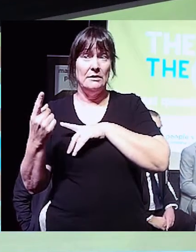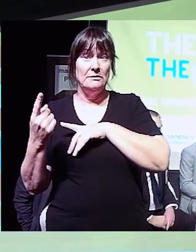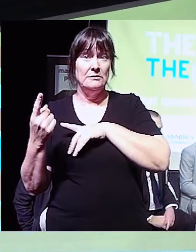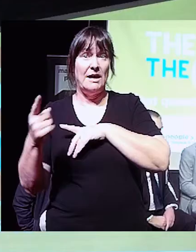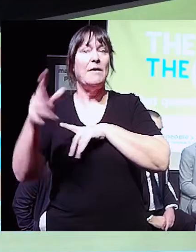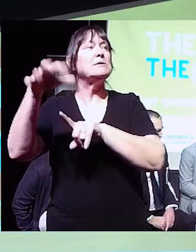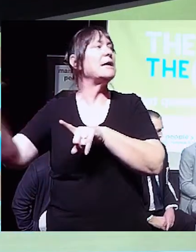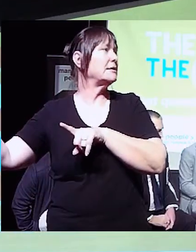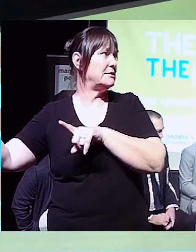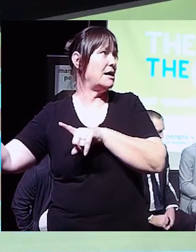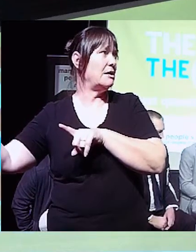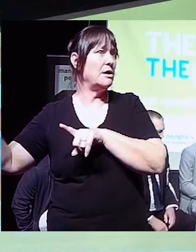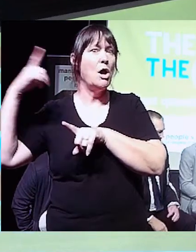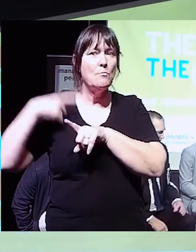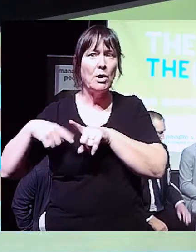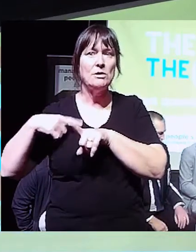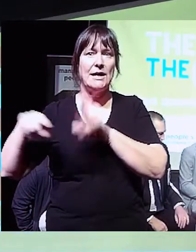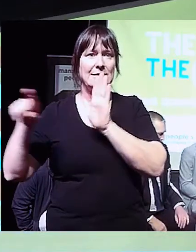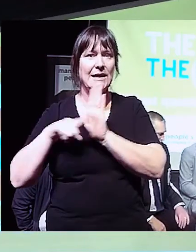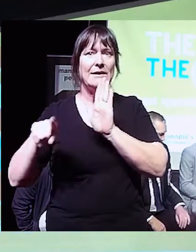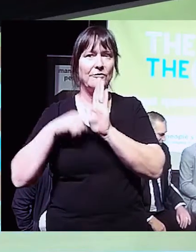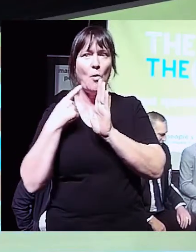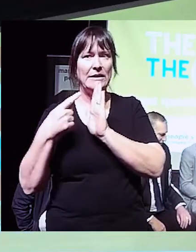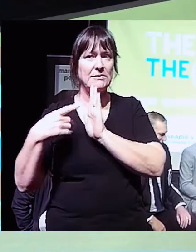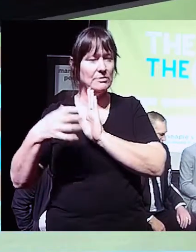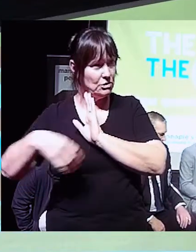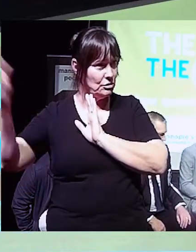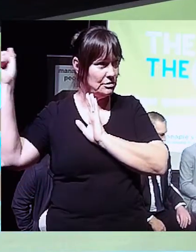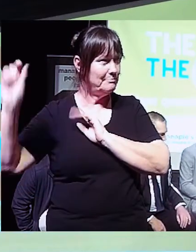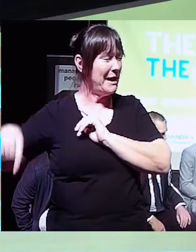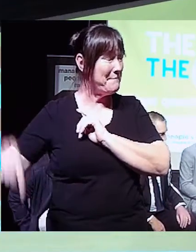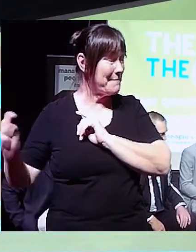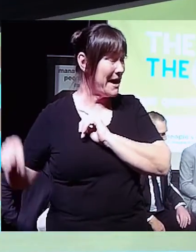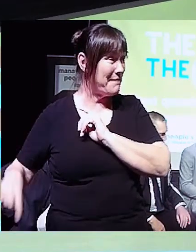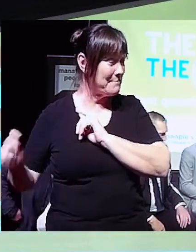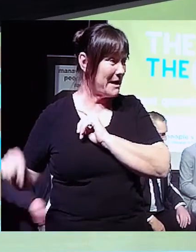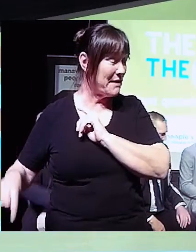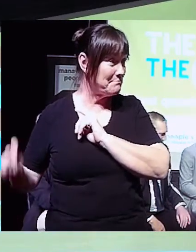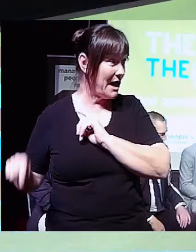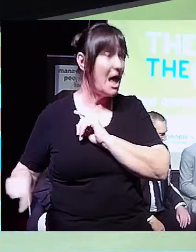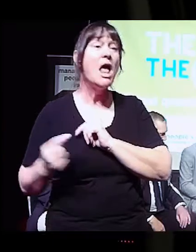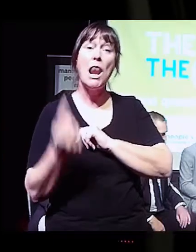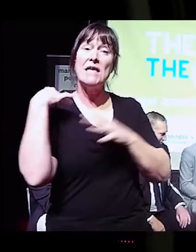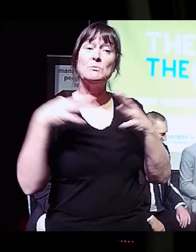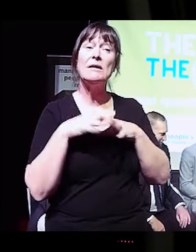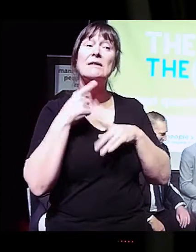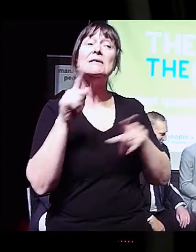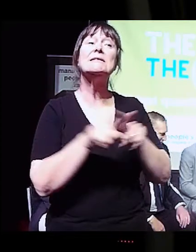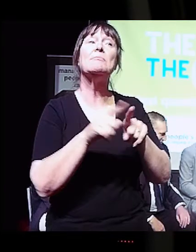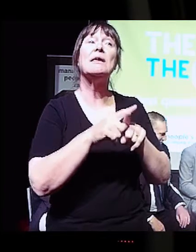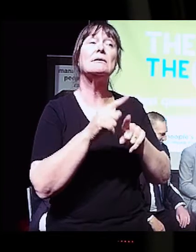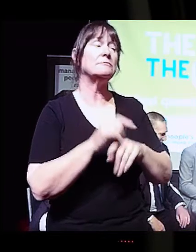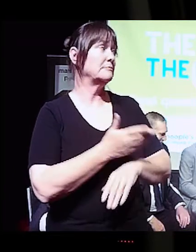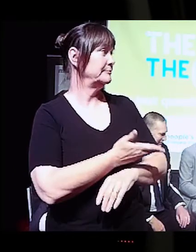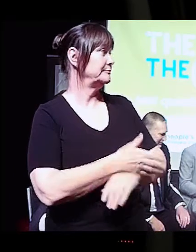taken down because it had so many negative comments. Also last week, the same thing was said on national TV.